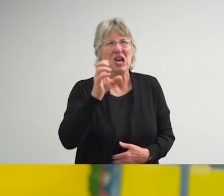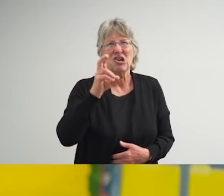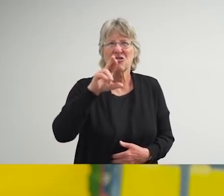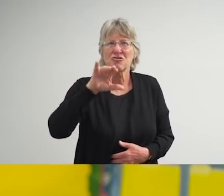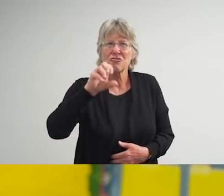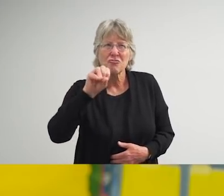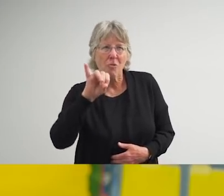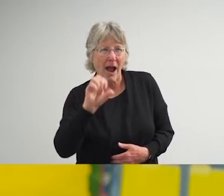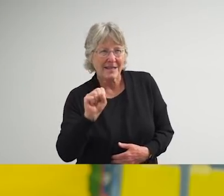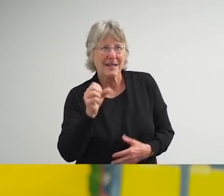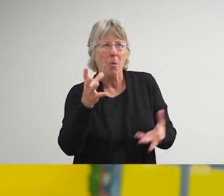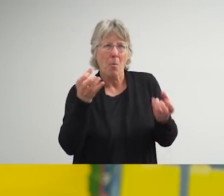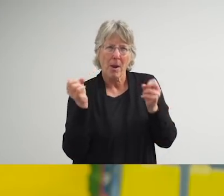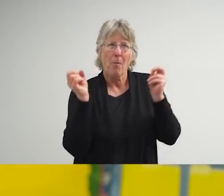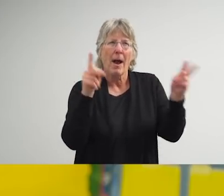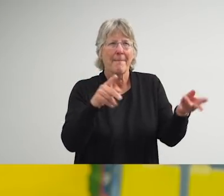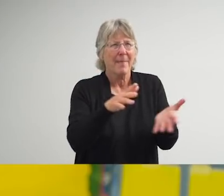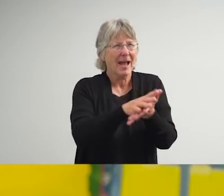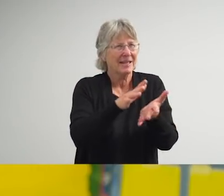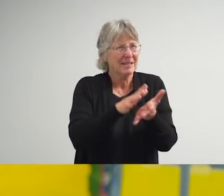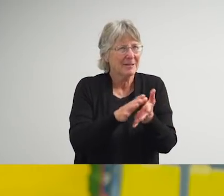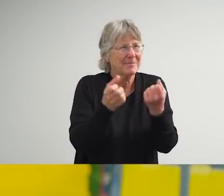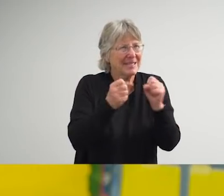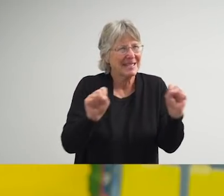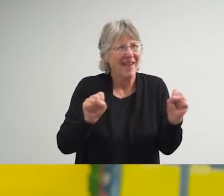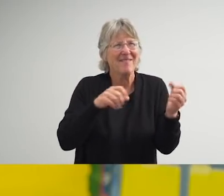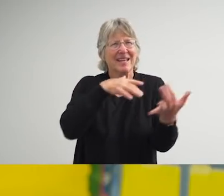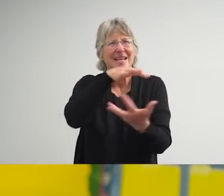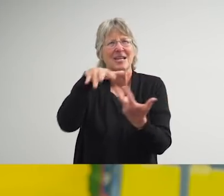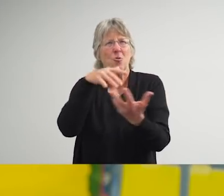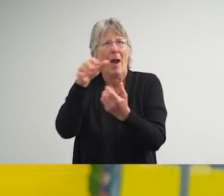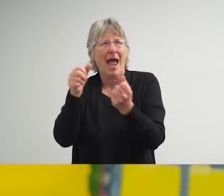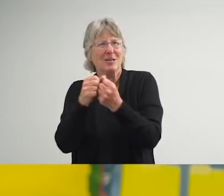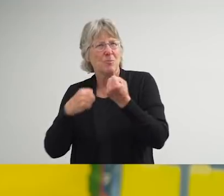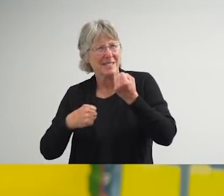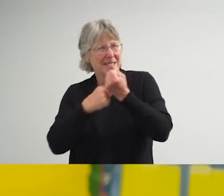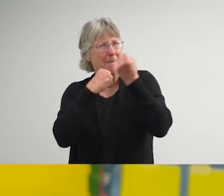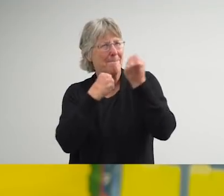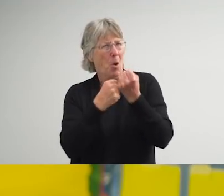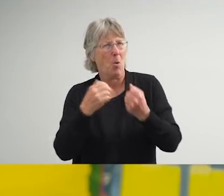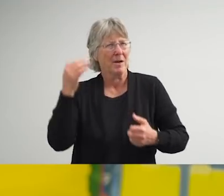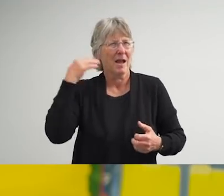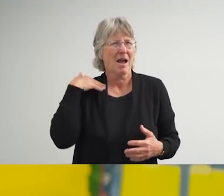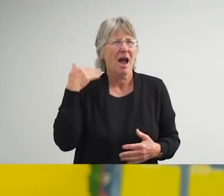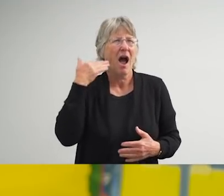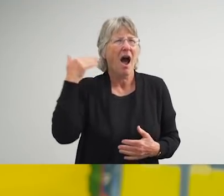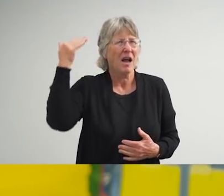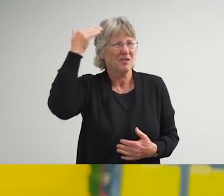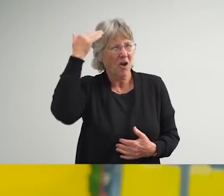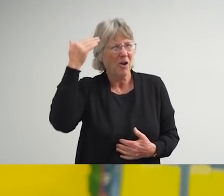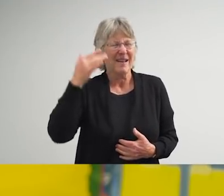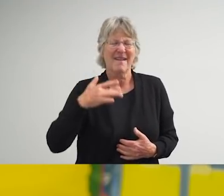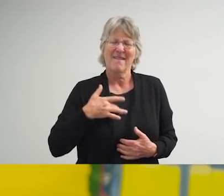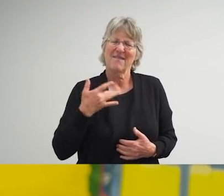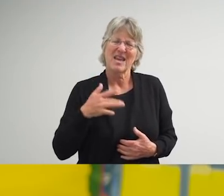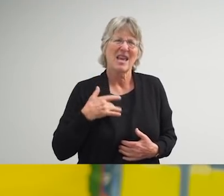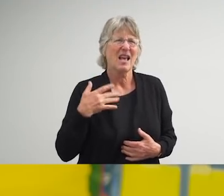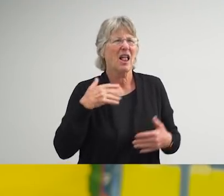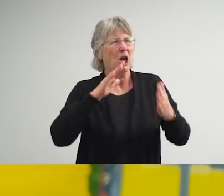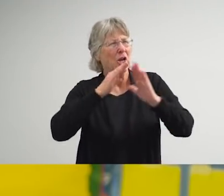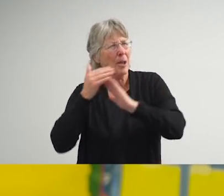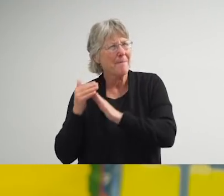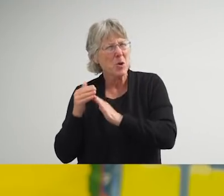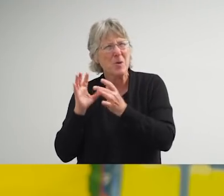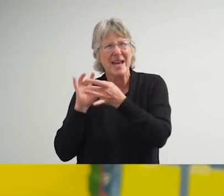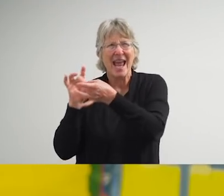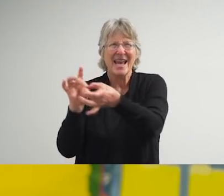back in our buildings where they can safely interact with supportive adults, where they can feel the sense of community and connection that have been